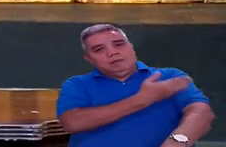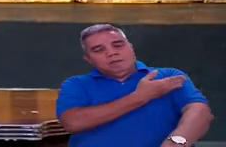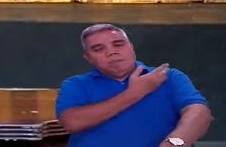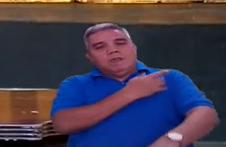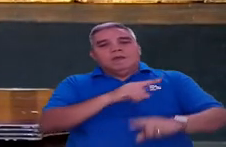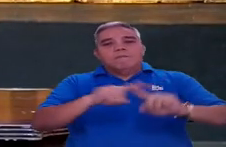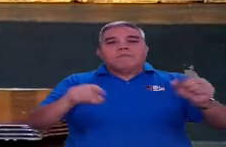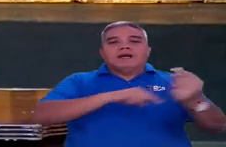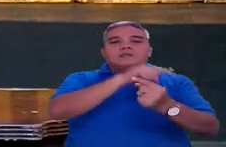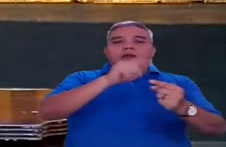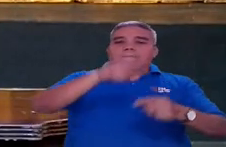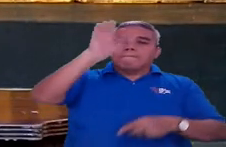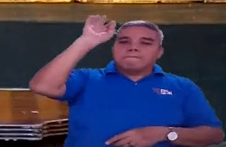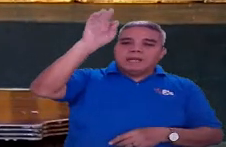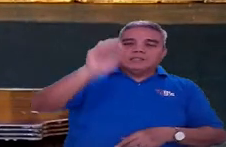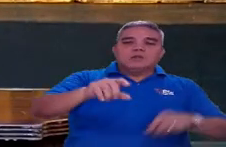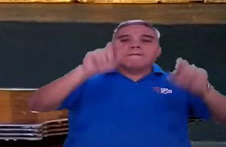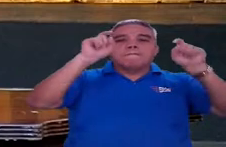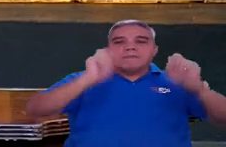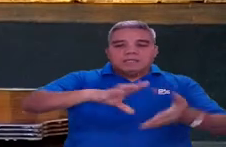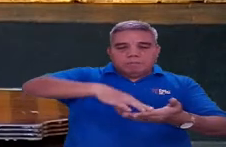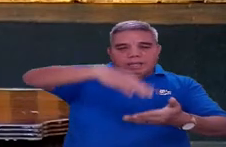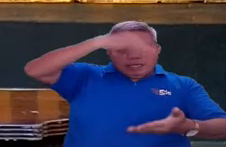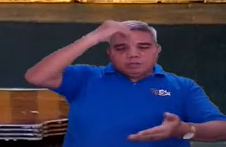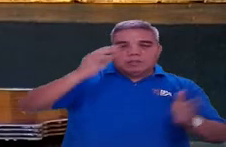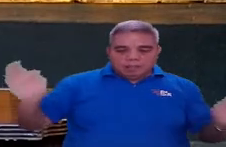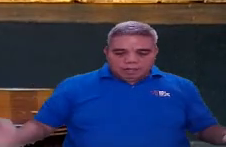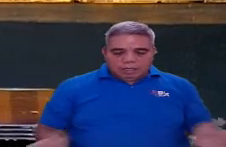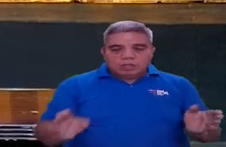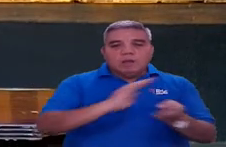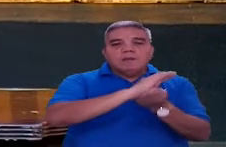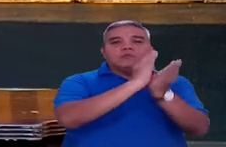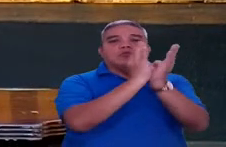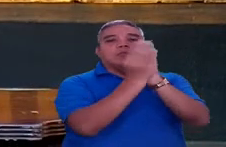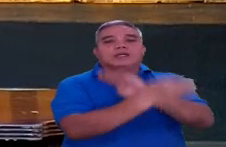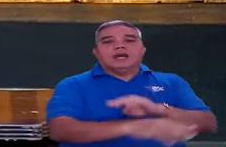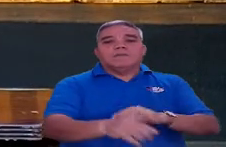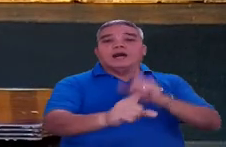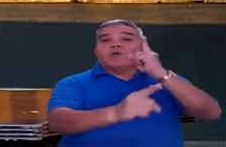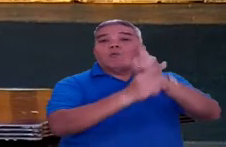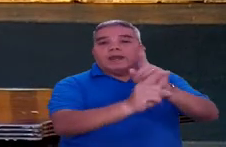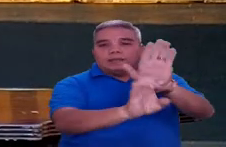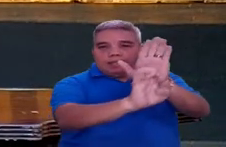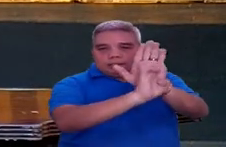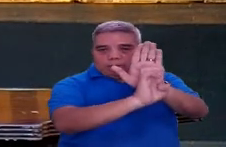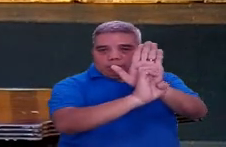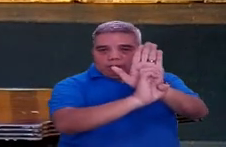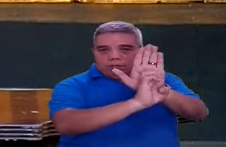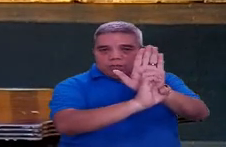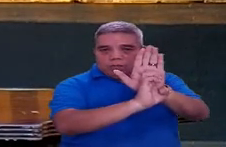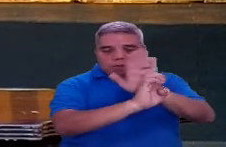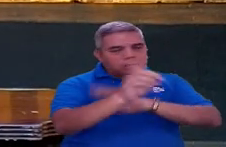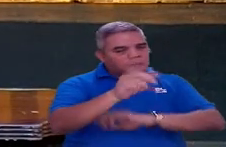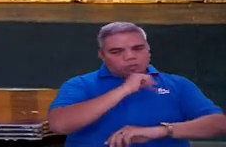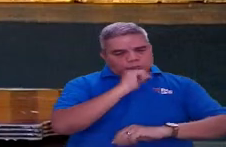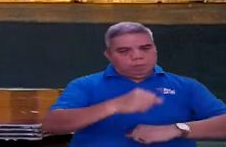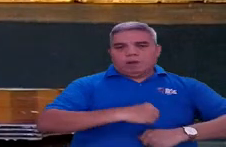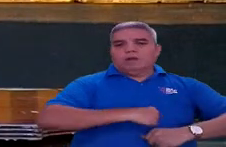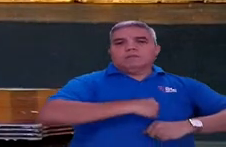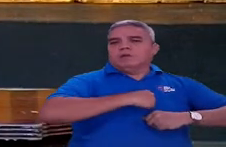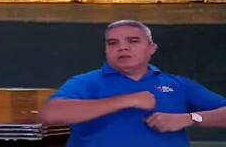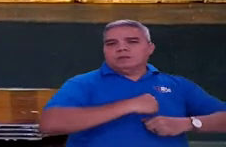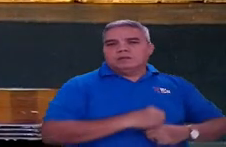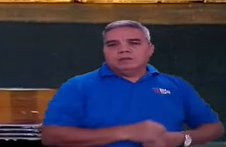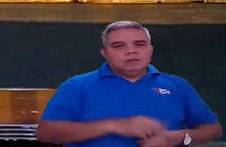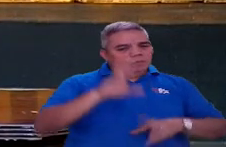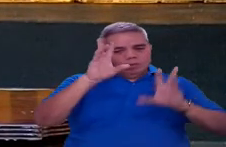But the pastors must really educate and encourage and become an example. Amen. I'm not going to be brag and be